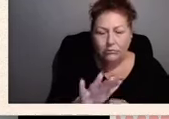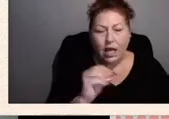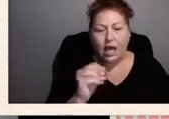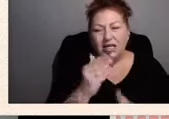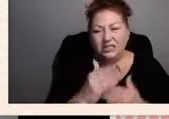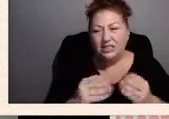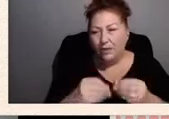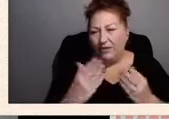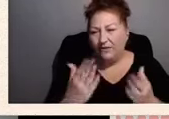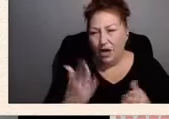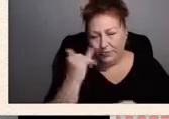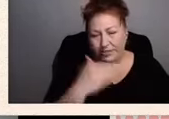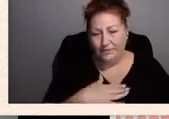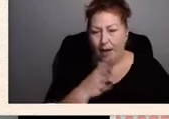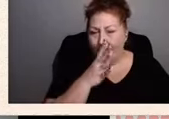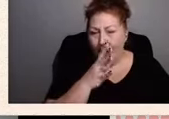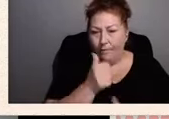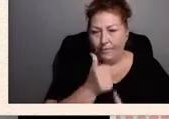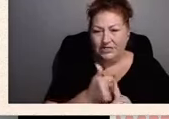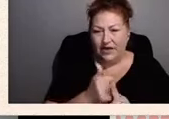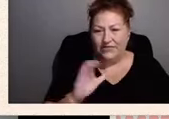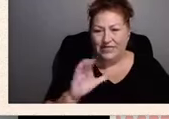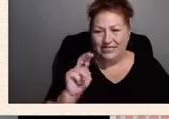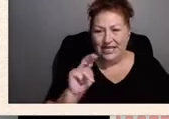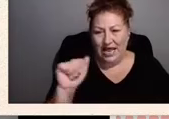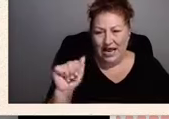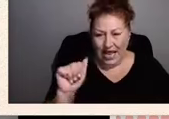my mom is a CNA and she's worked